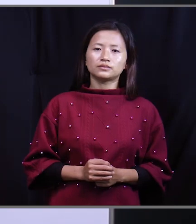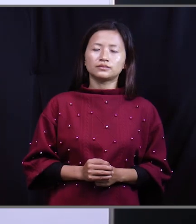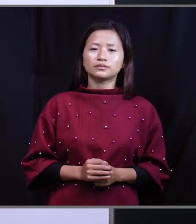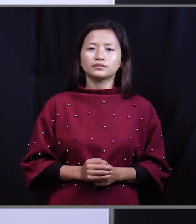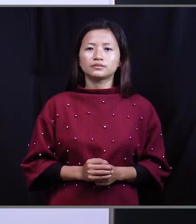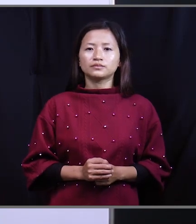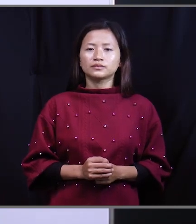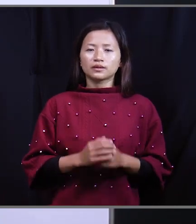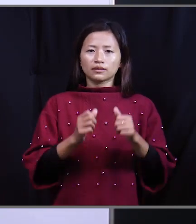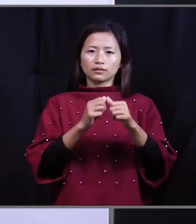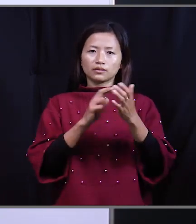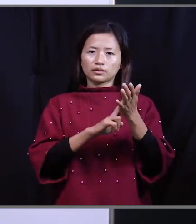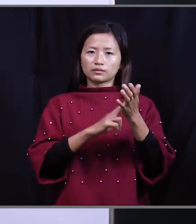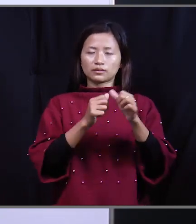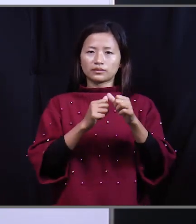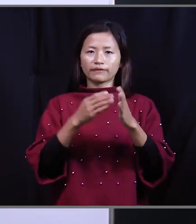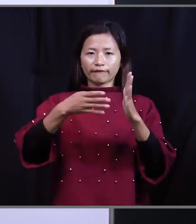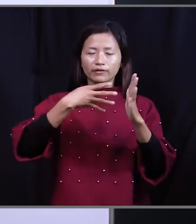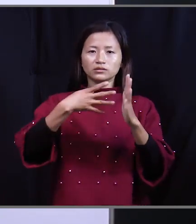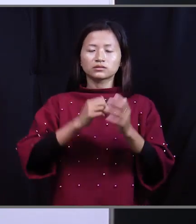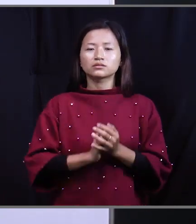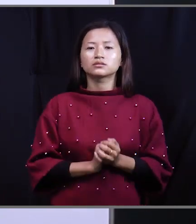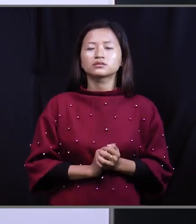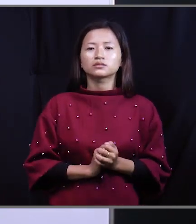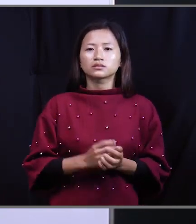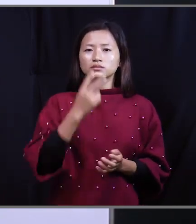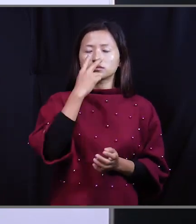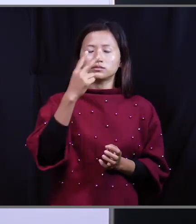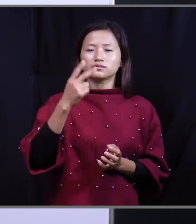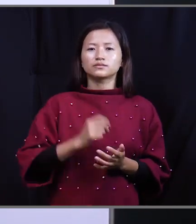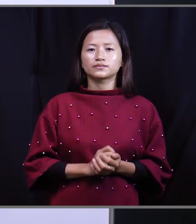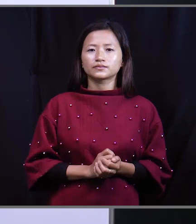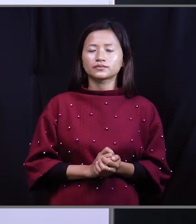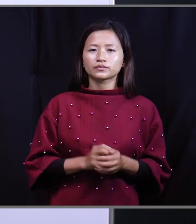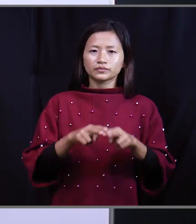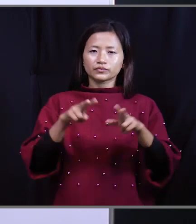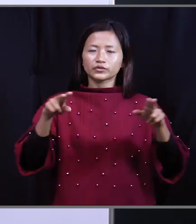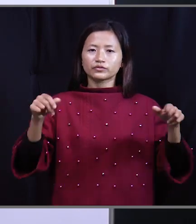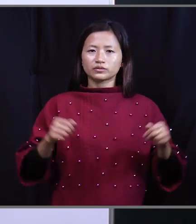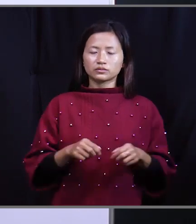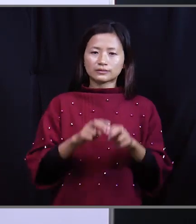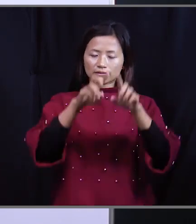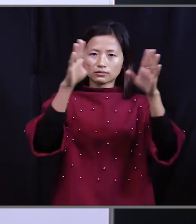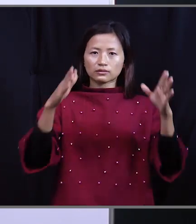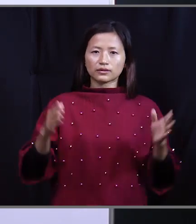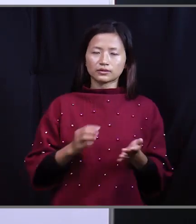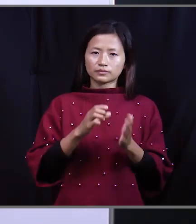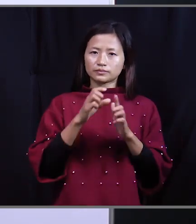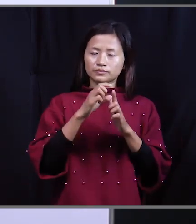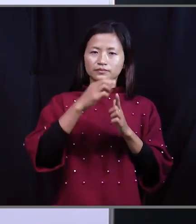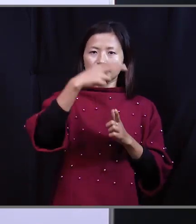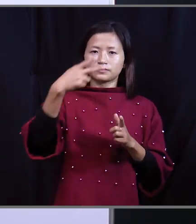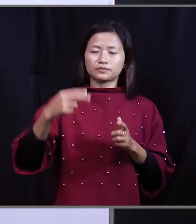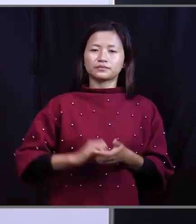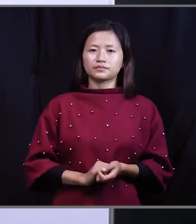the anaphase. In case of anaphase, now you see a very, very different diagram, right? In case of